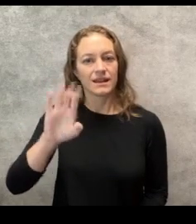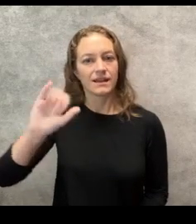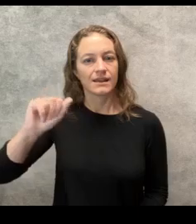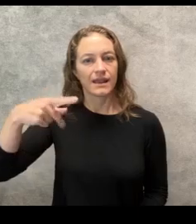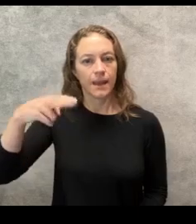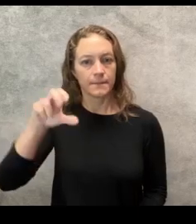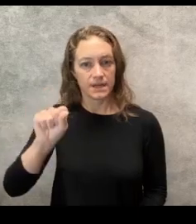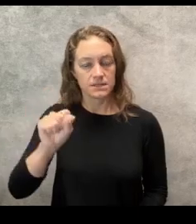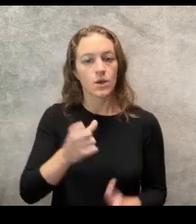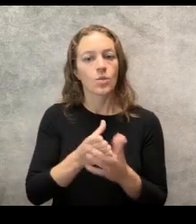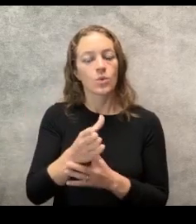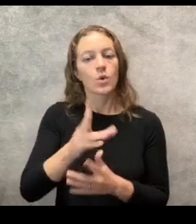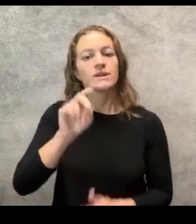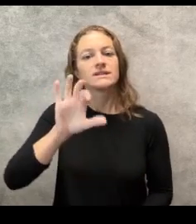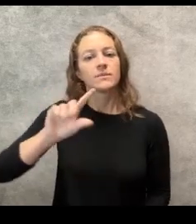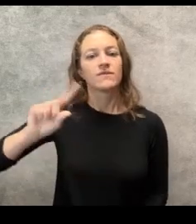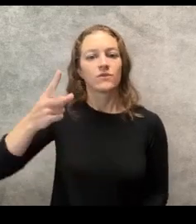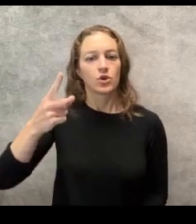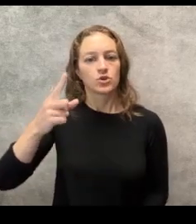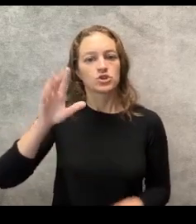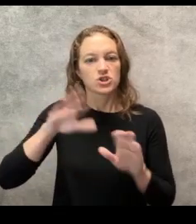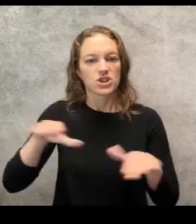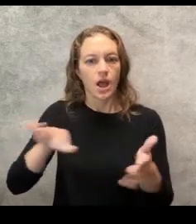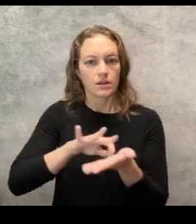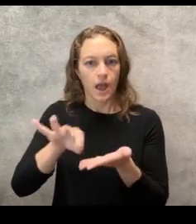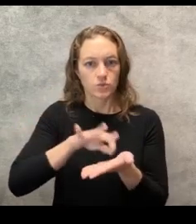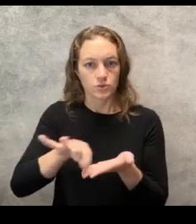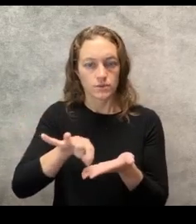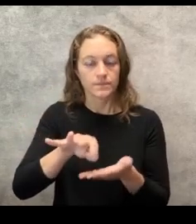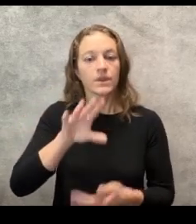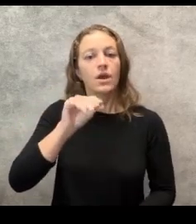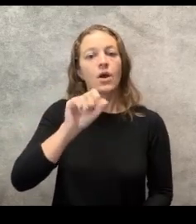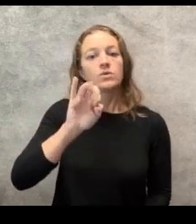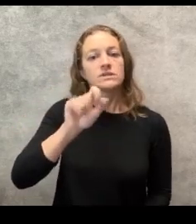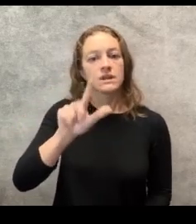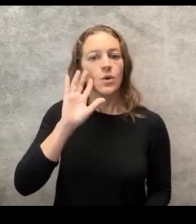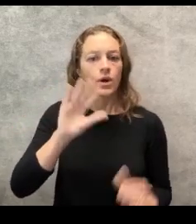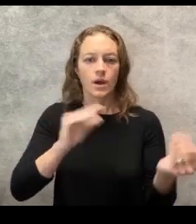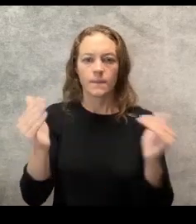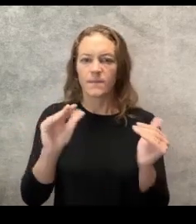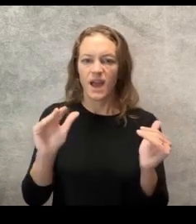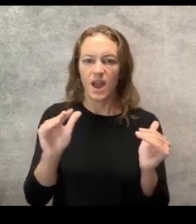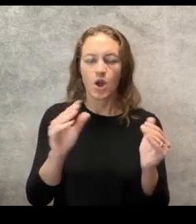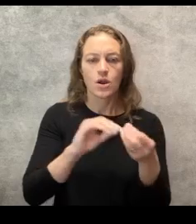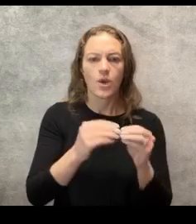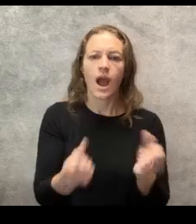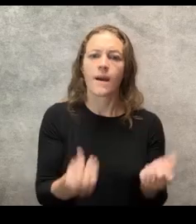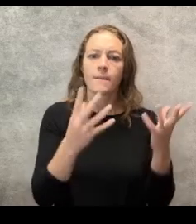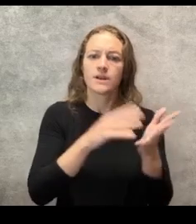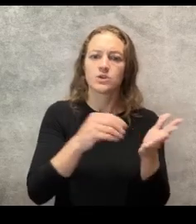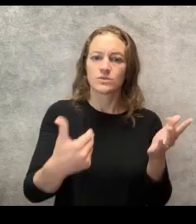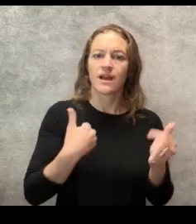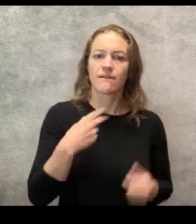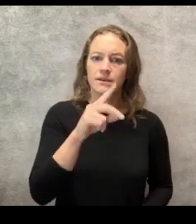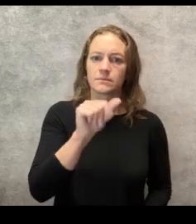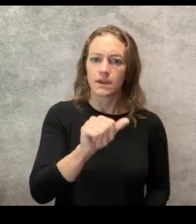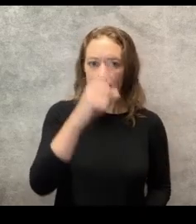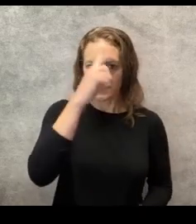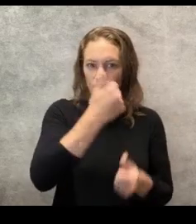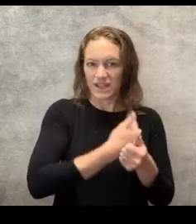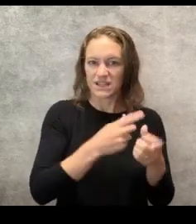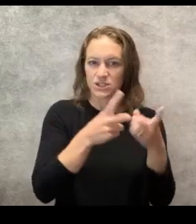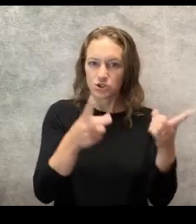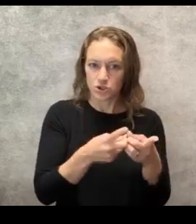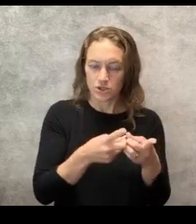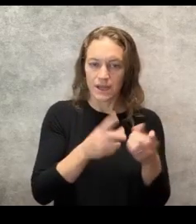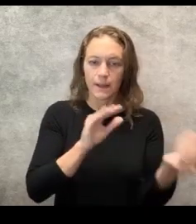1 child count. The OSEAL then compares the number of students with disabilities in each district with a data